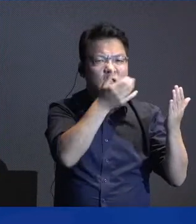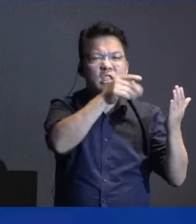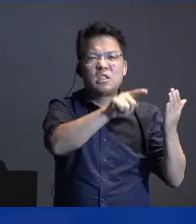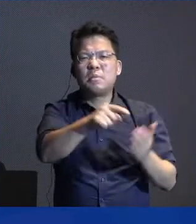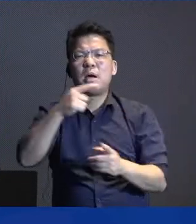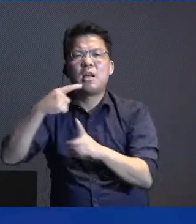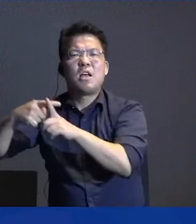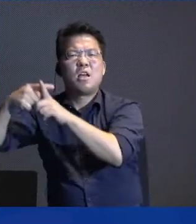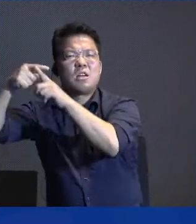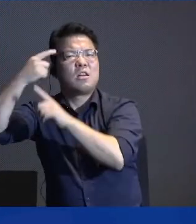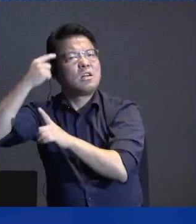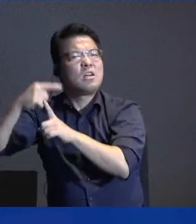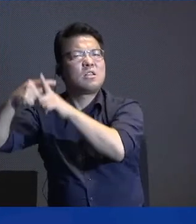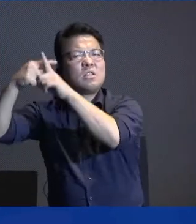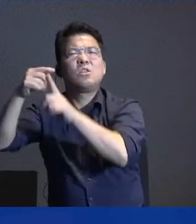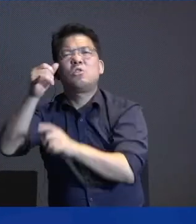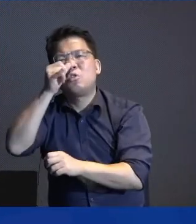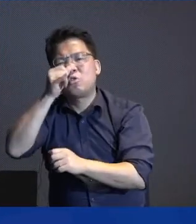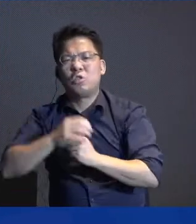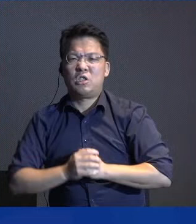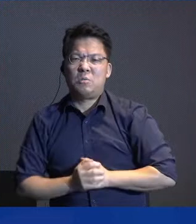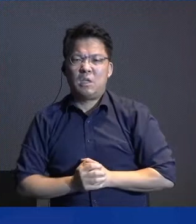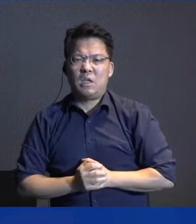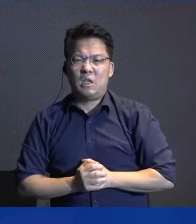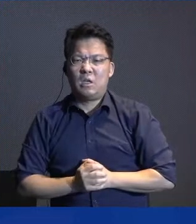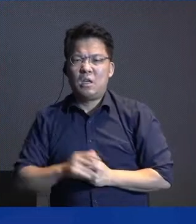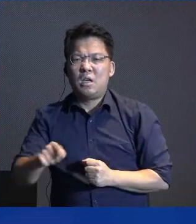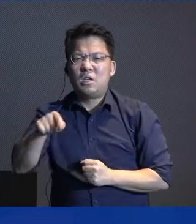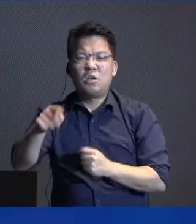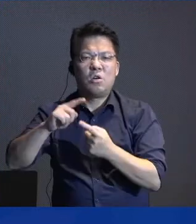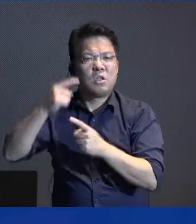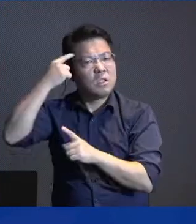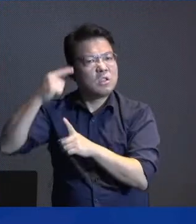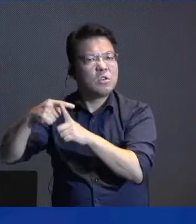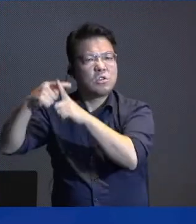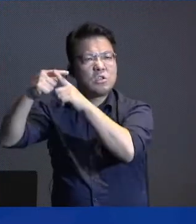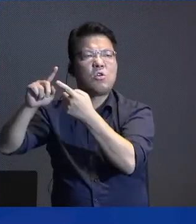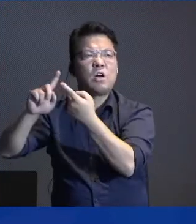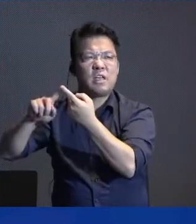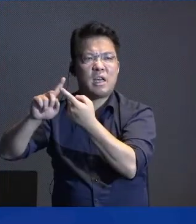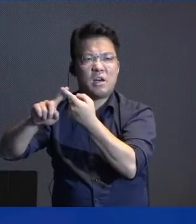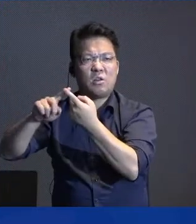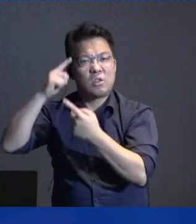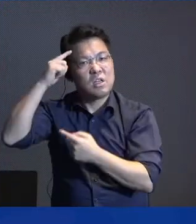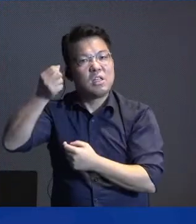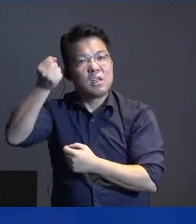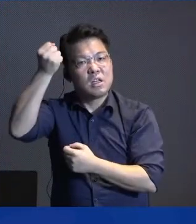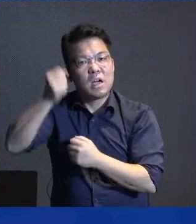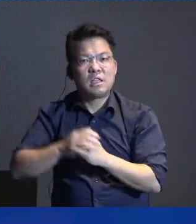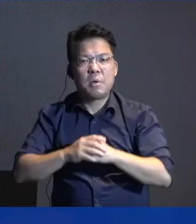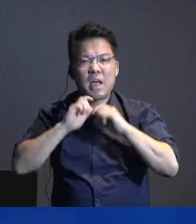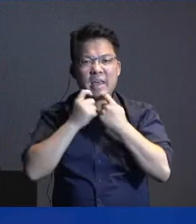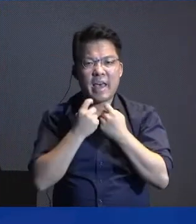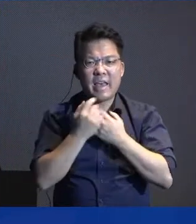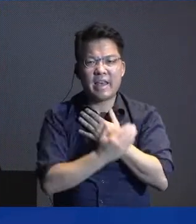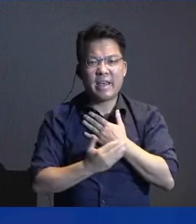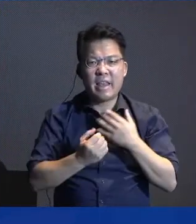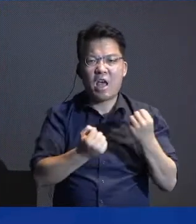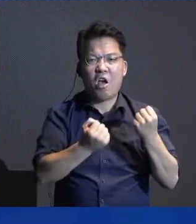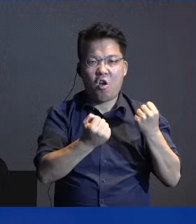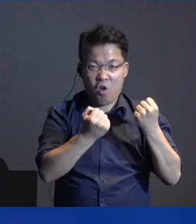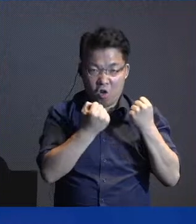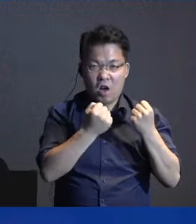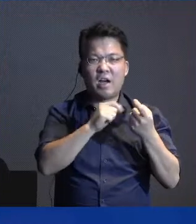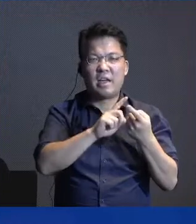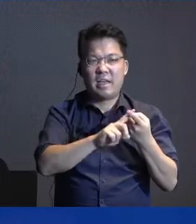as individuals working in mental health, as individuals working in area of health related to older persons,